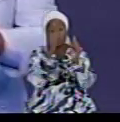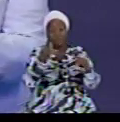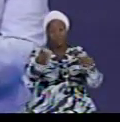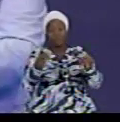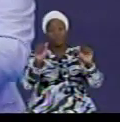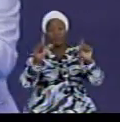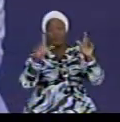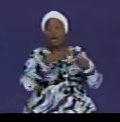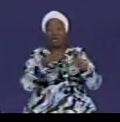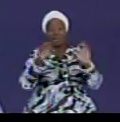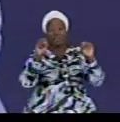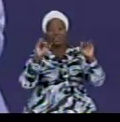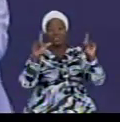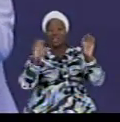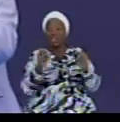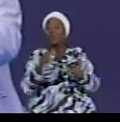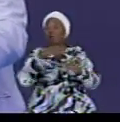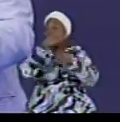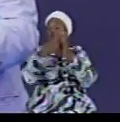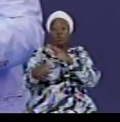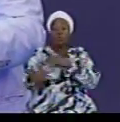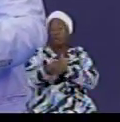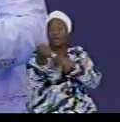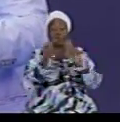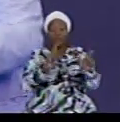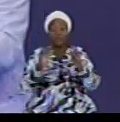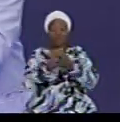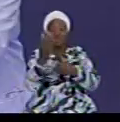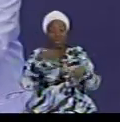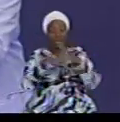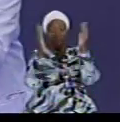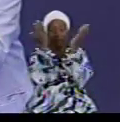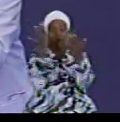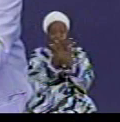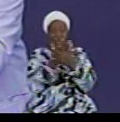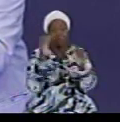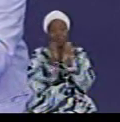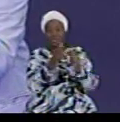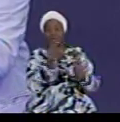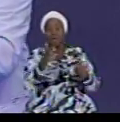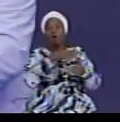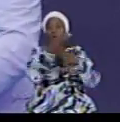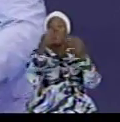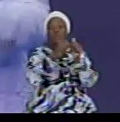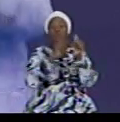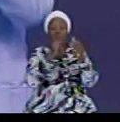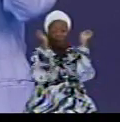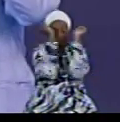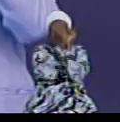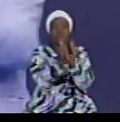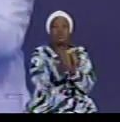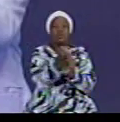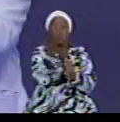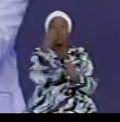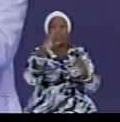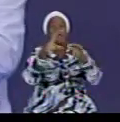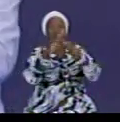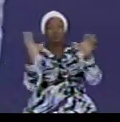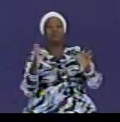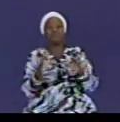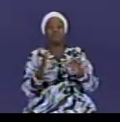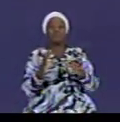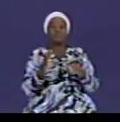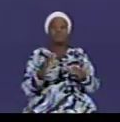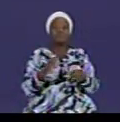of Silas, all the other people that were in the prison, everyone's bands were loose.